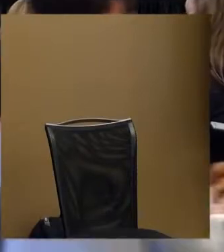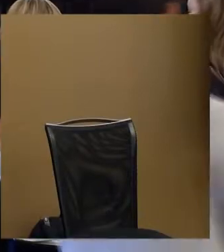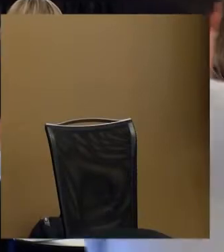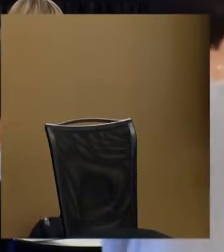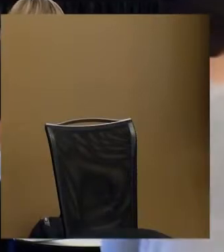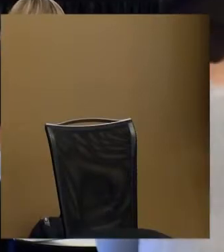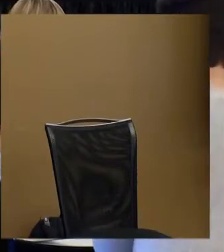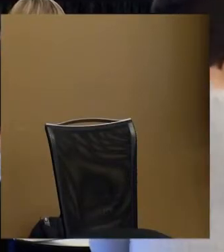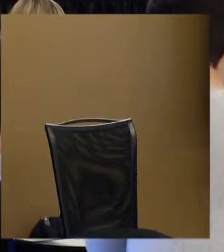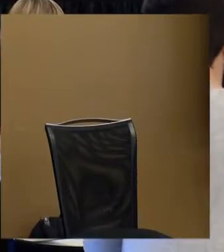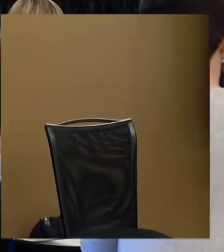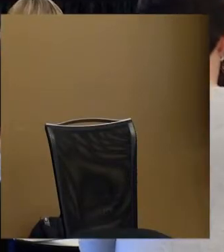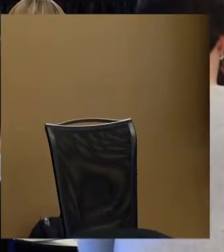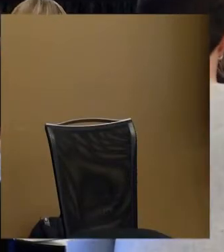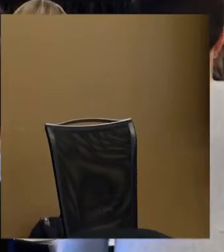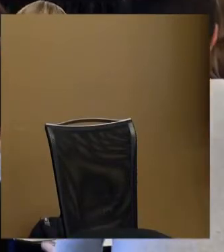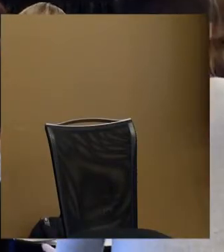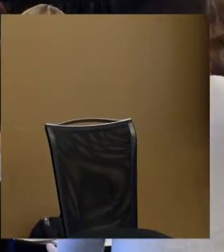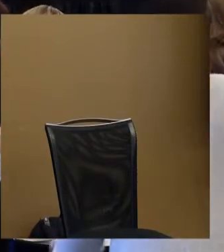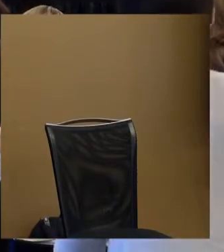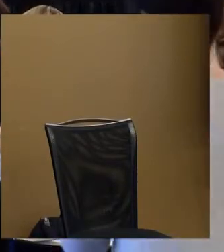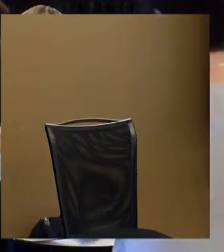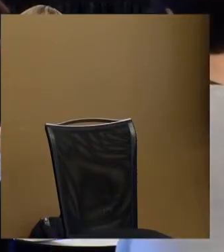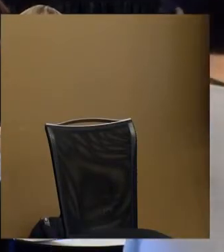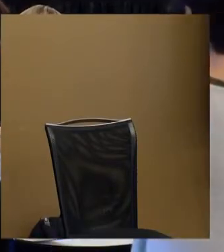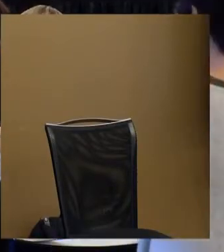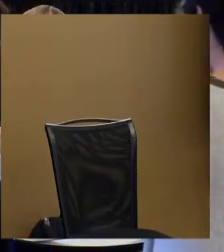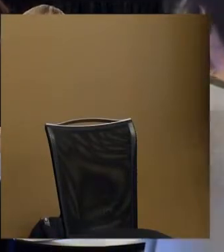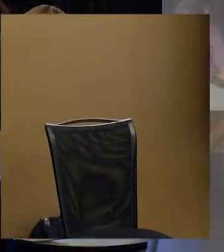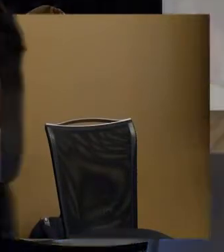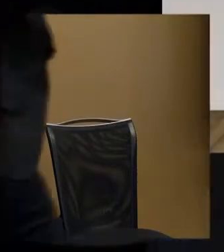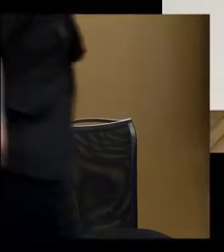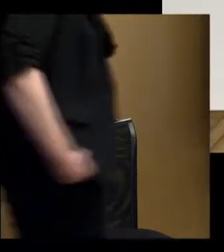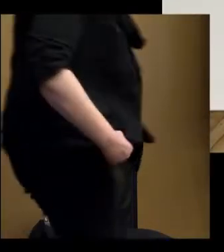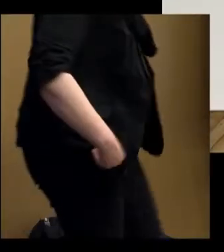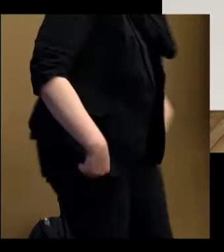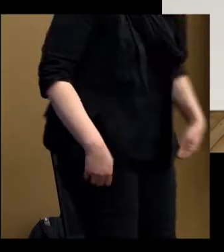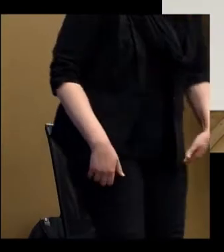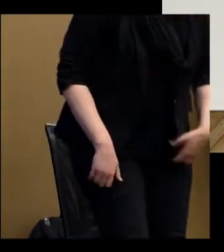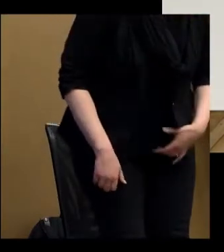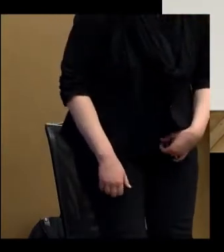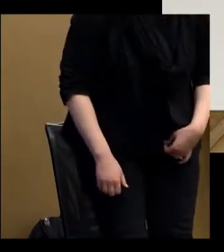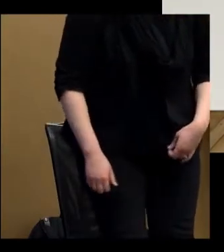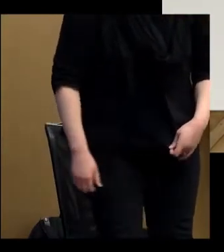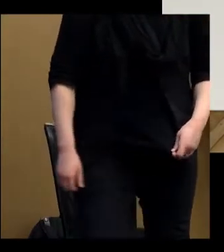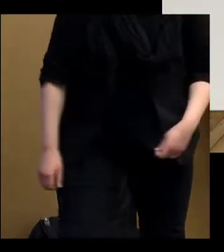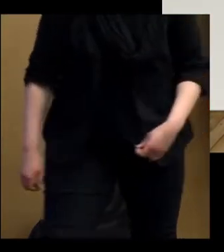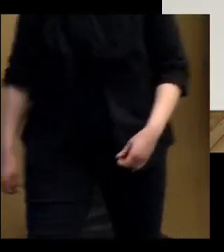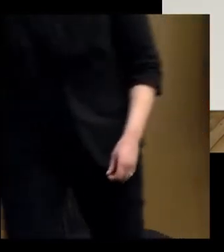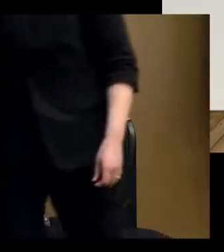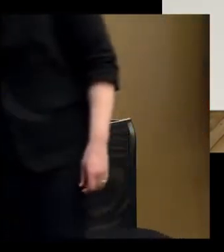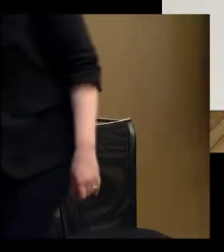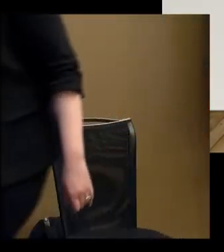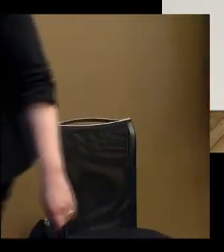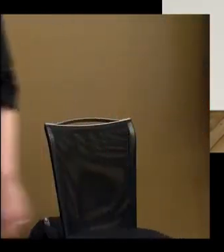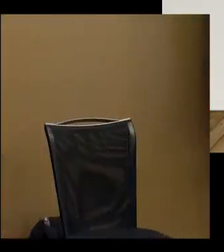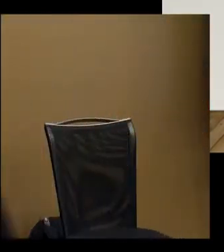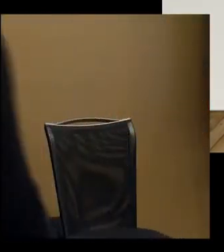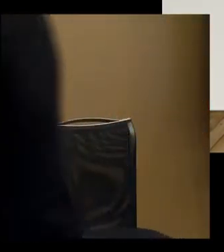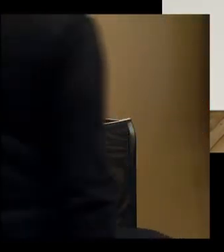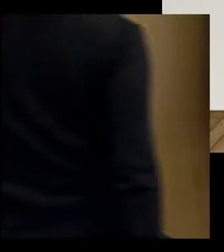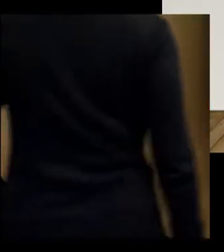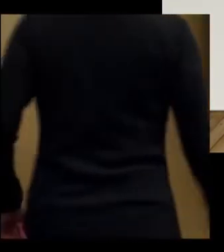Okay, let's look at proprioceptive. So hypersensitivity, you might see the child place their body in